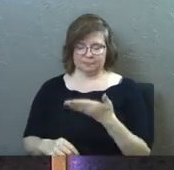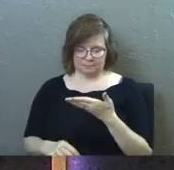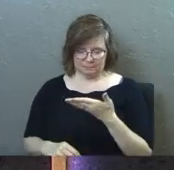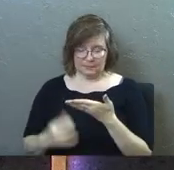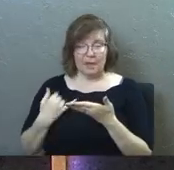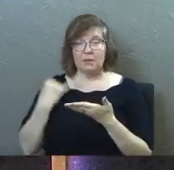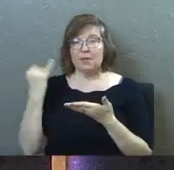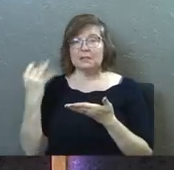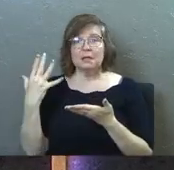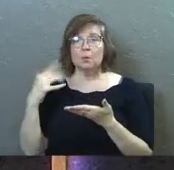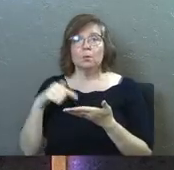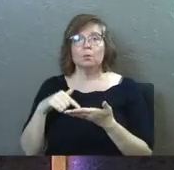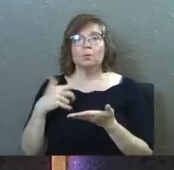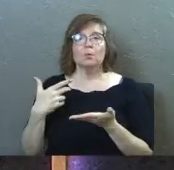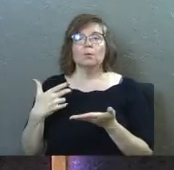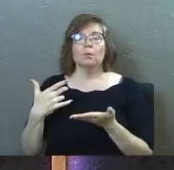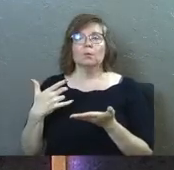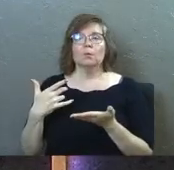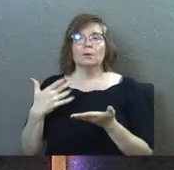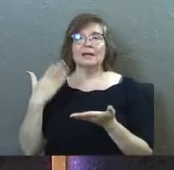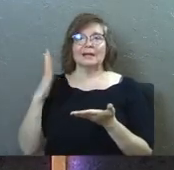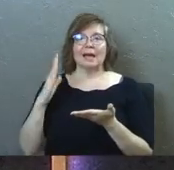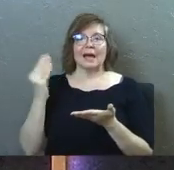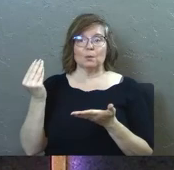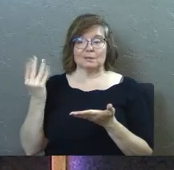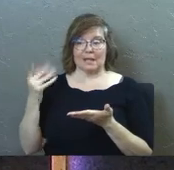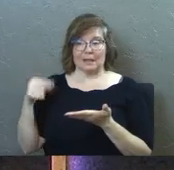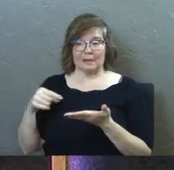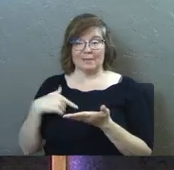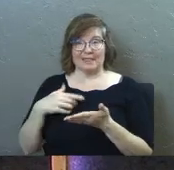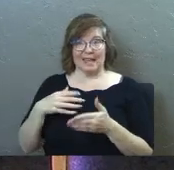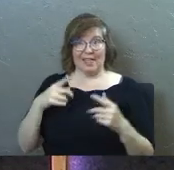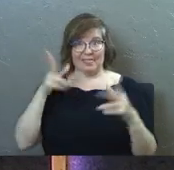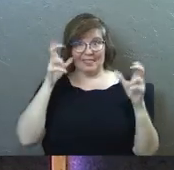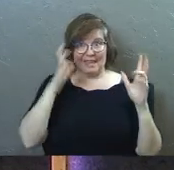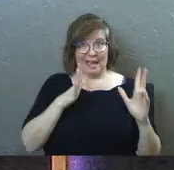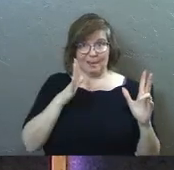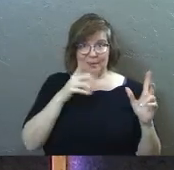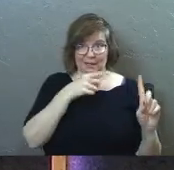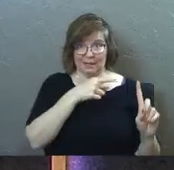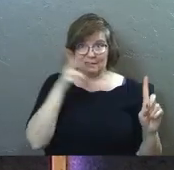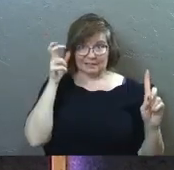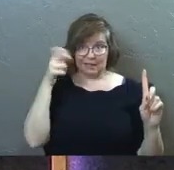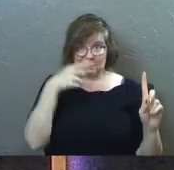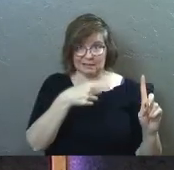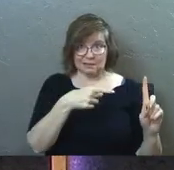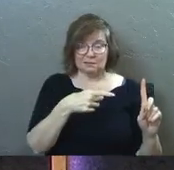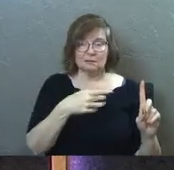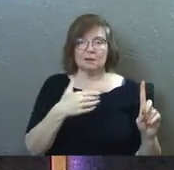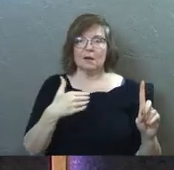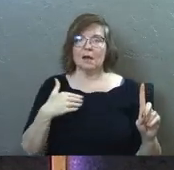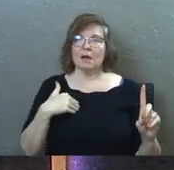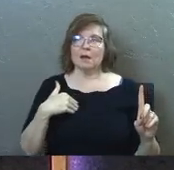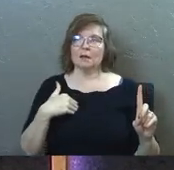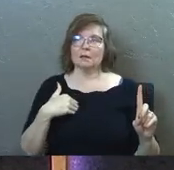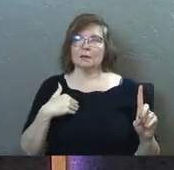the idea was that God was telling them that the enemy, Satan,